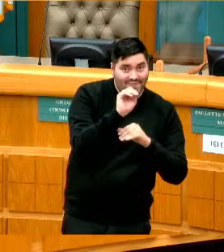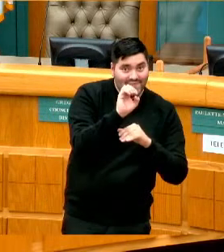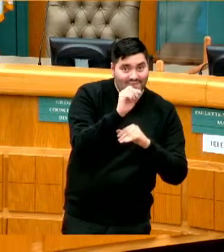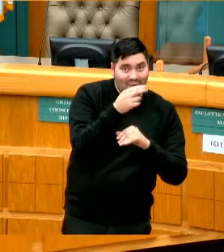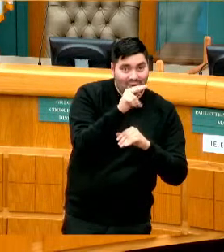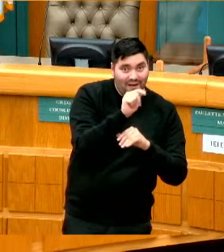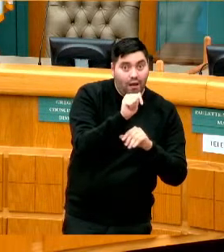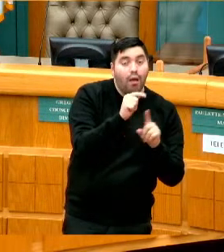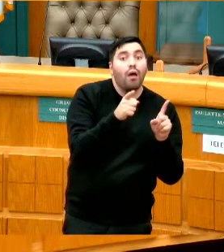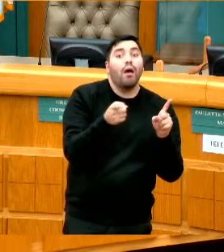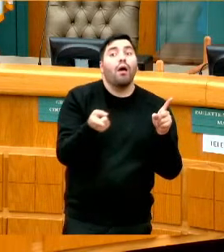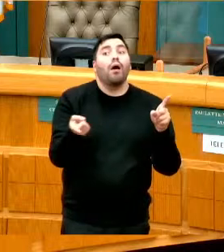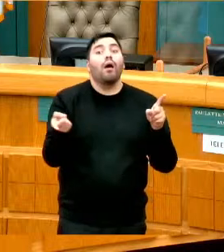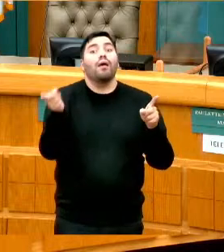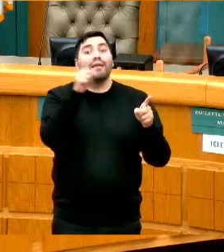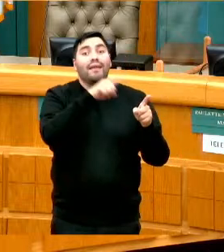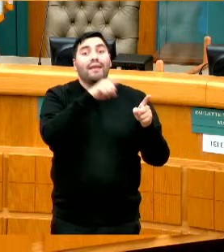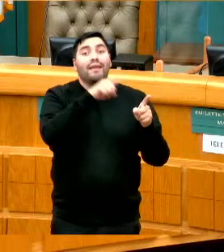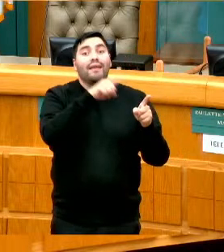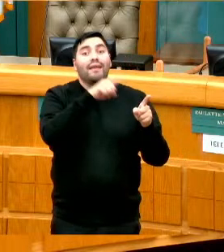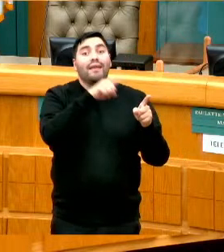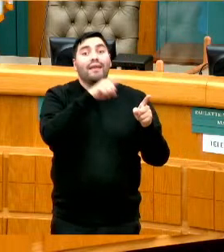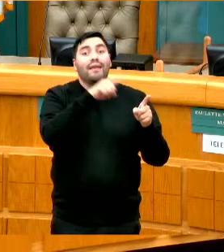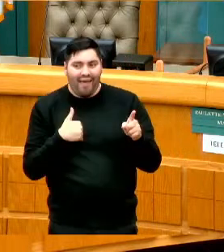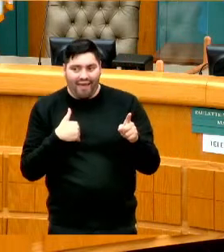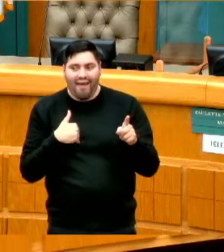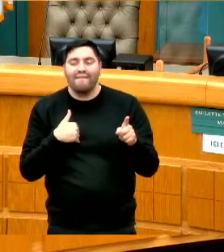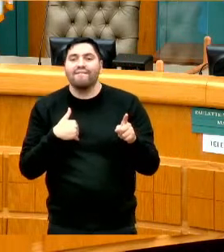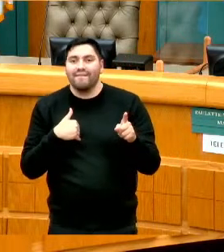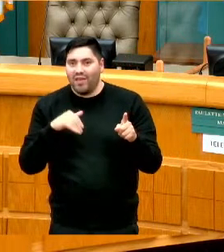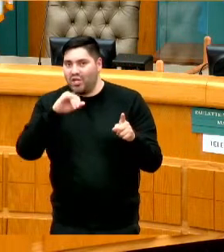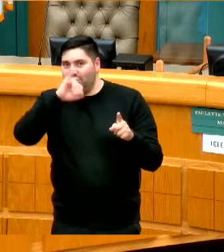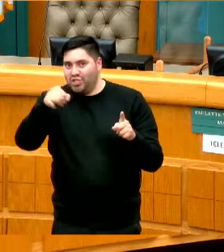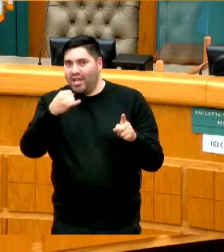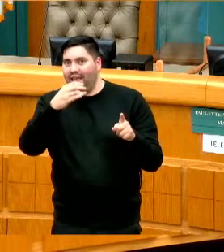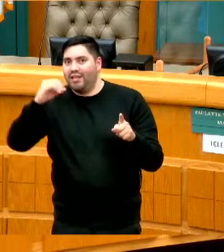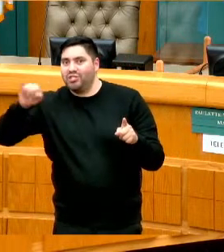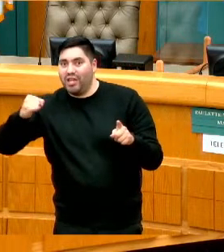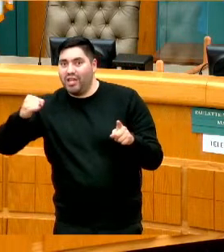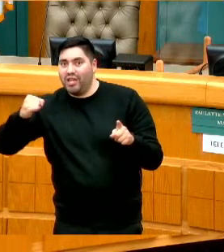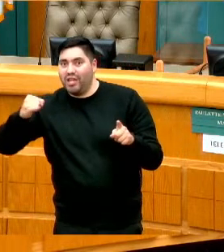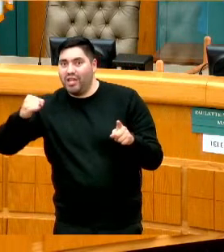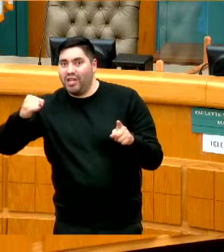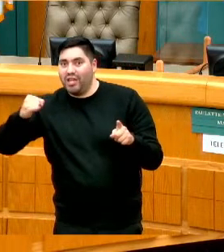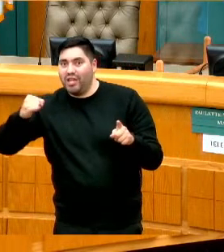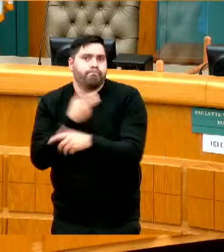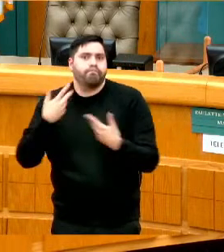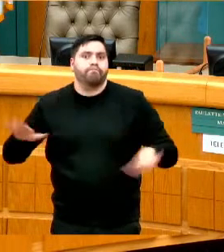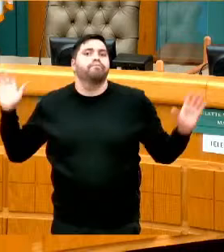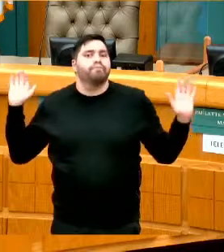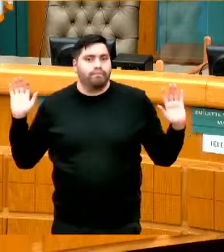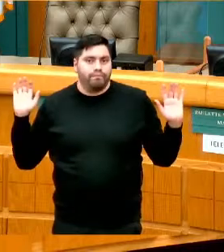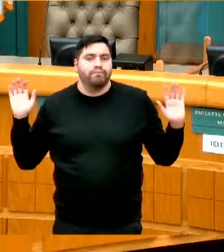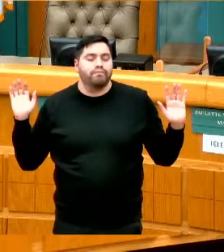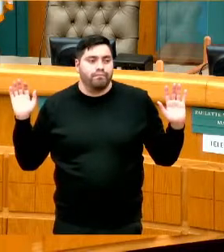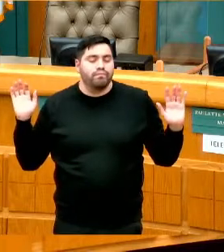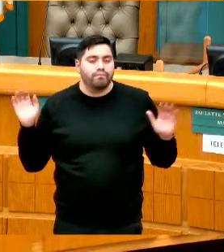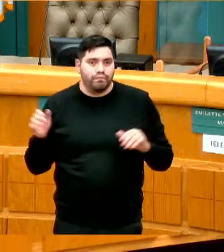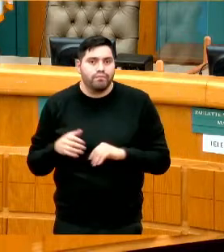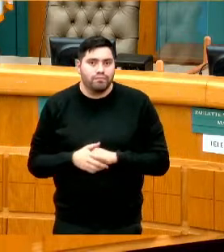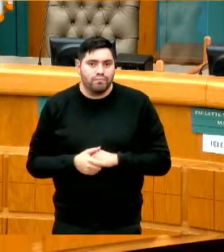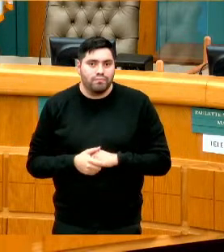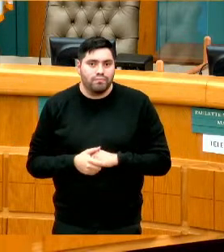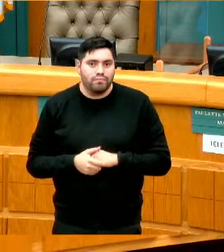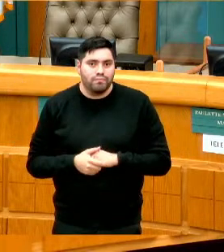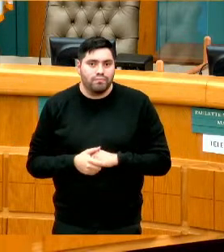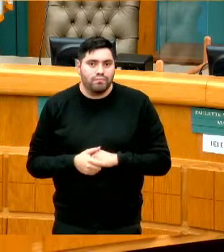of Johnson & Johnson. J&J, one and done. You get one vaccine, and that's it. It's over. So that's really